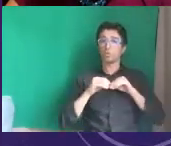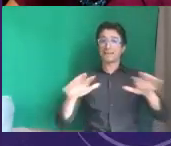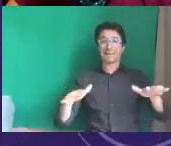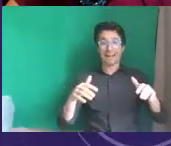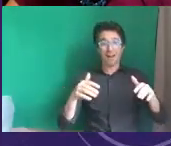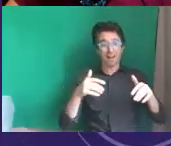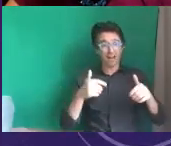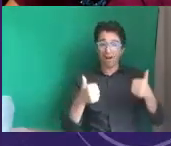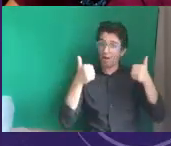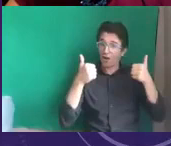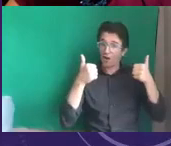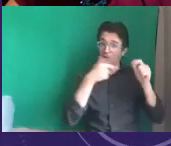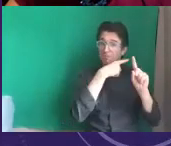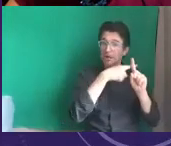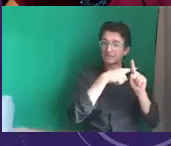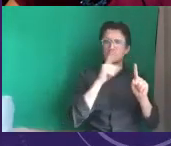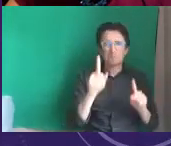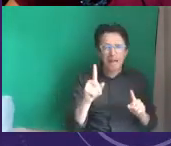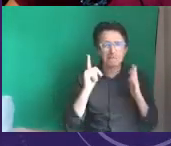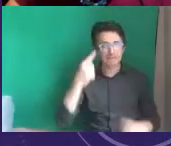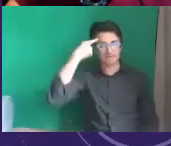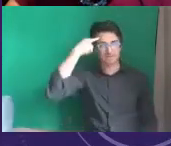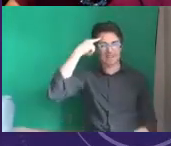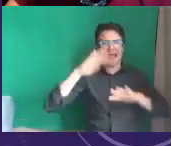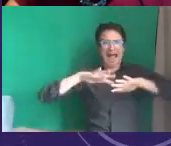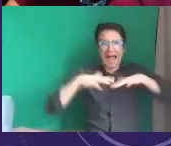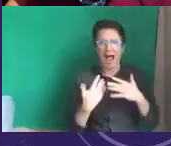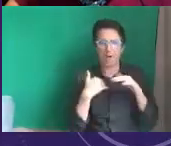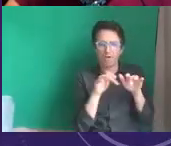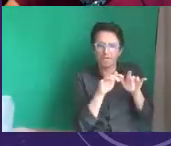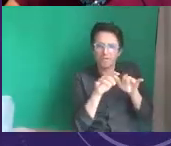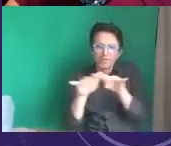Now, can others hear and see what you do?